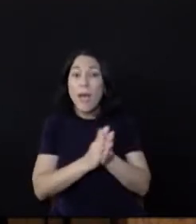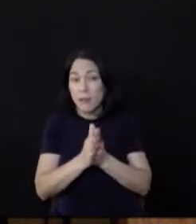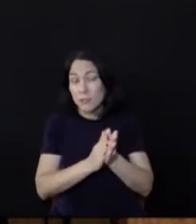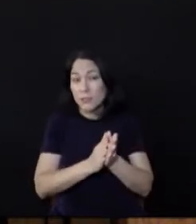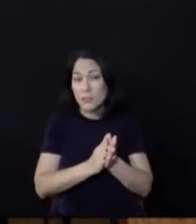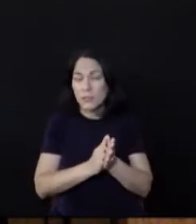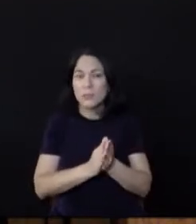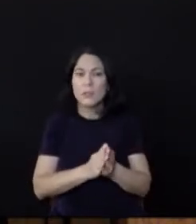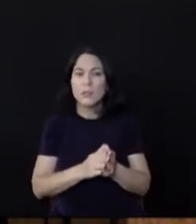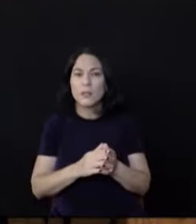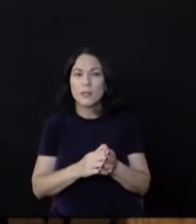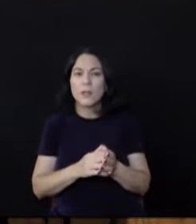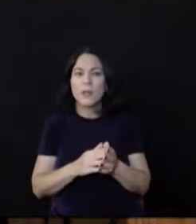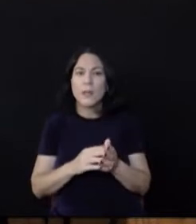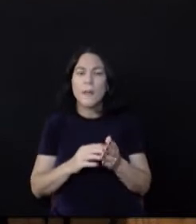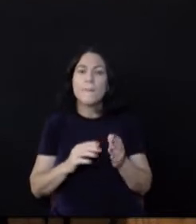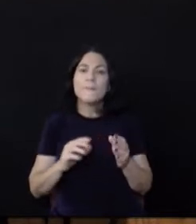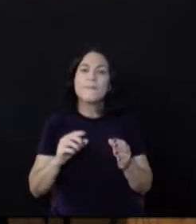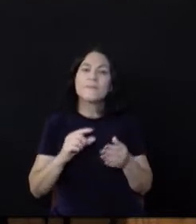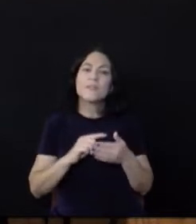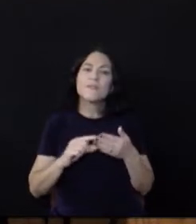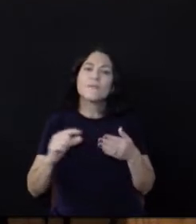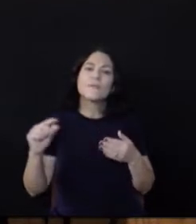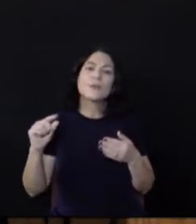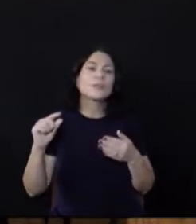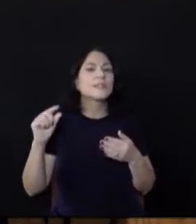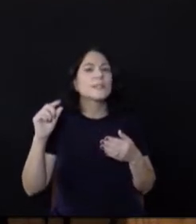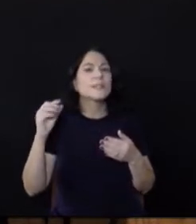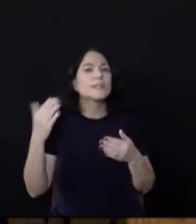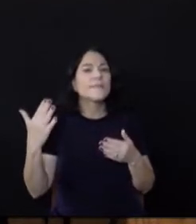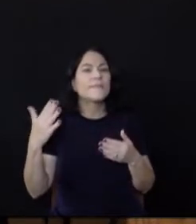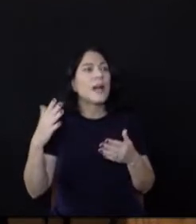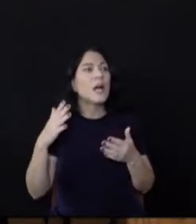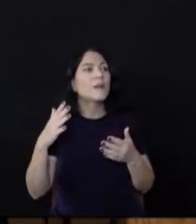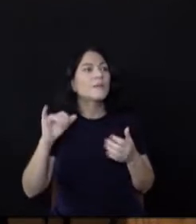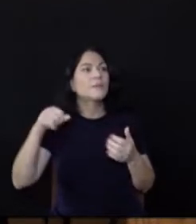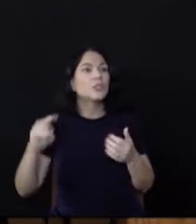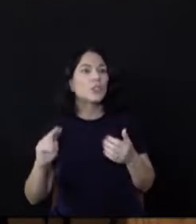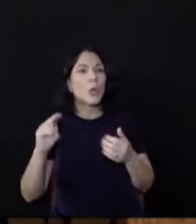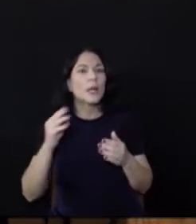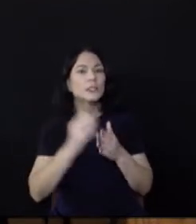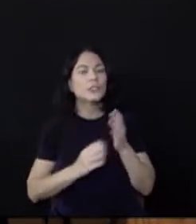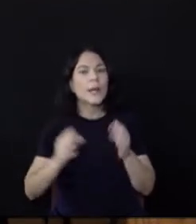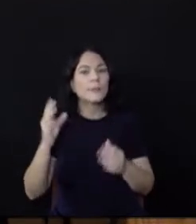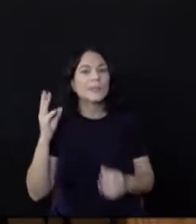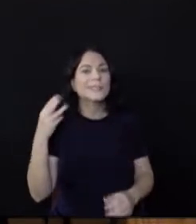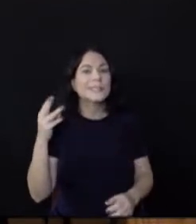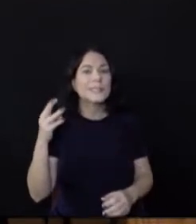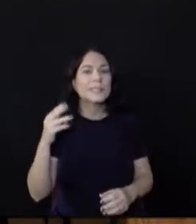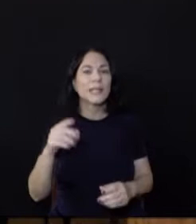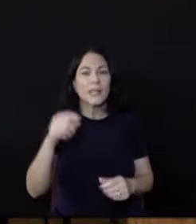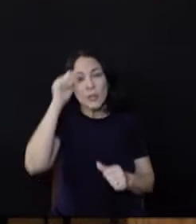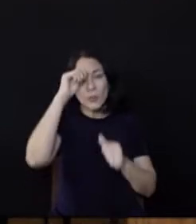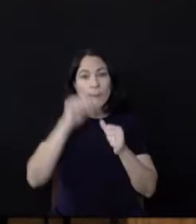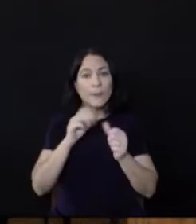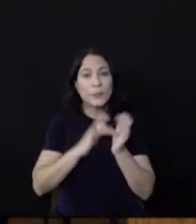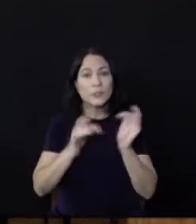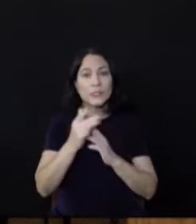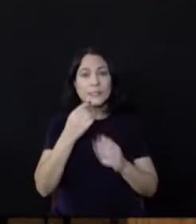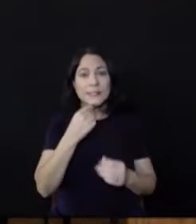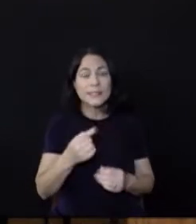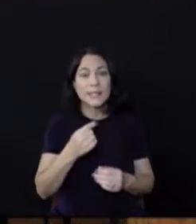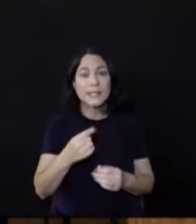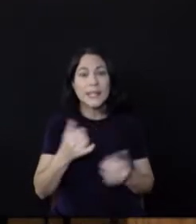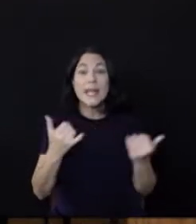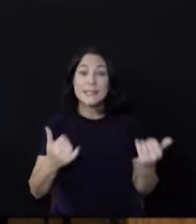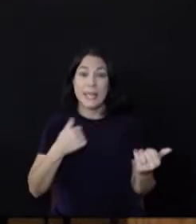with verses 5 and going through 11 of John chapter 16. Remember what Jesus said. But now